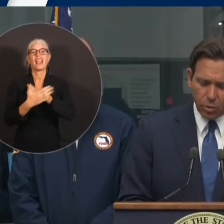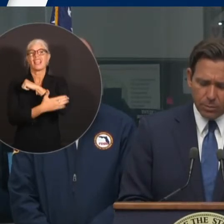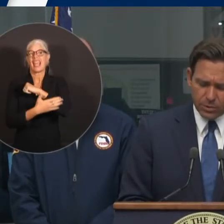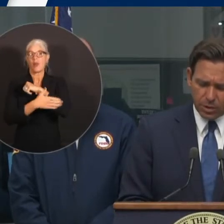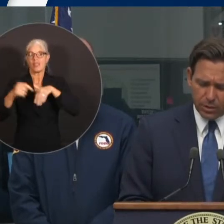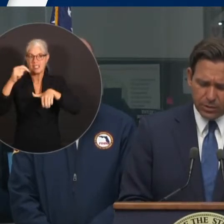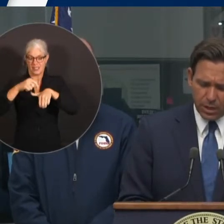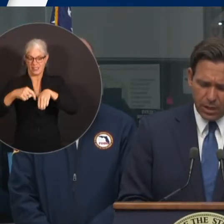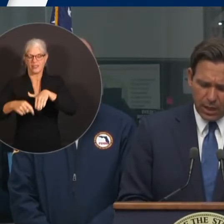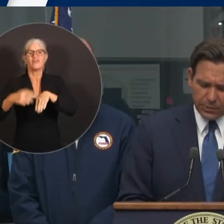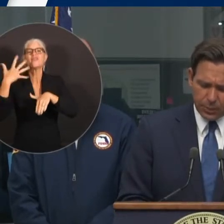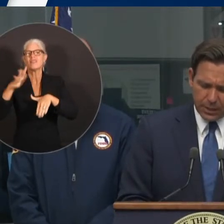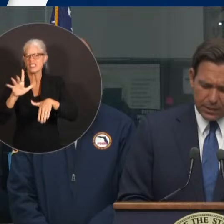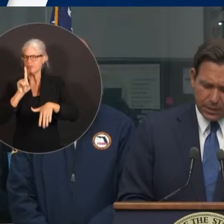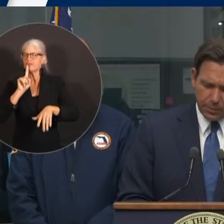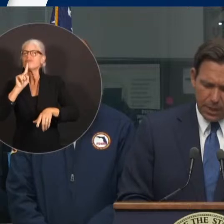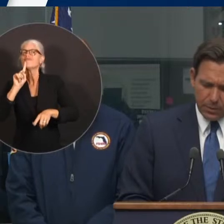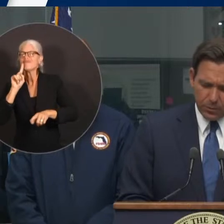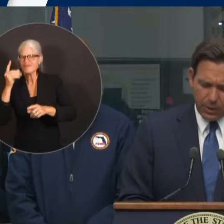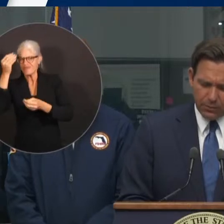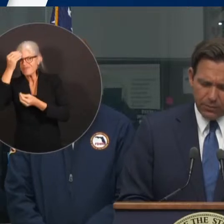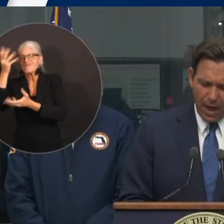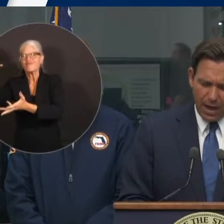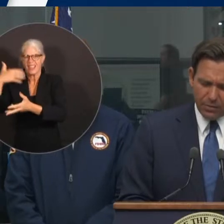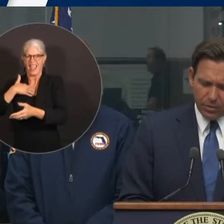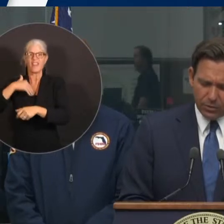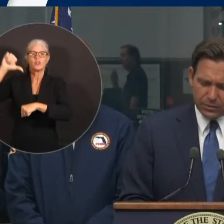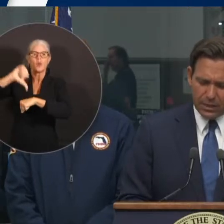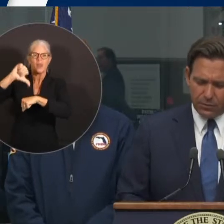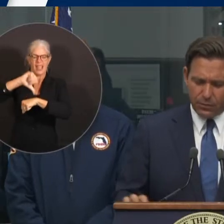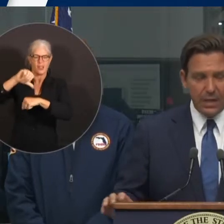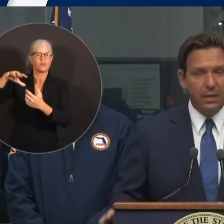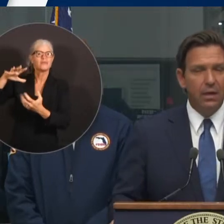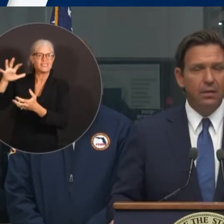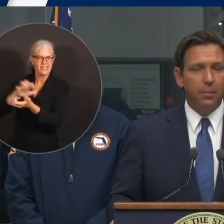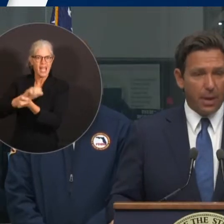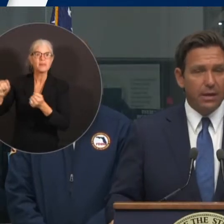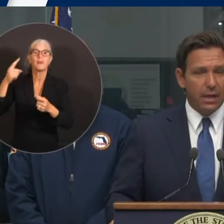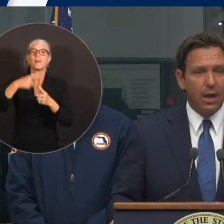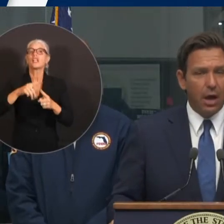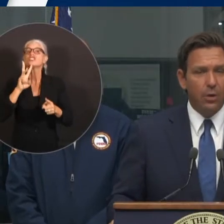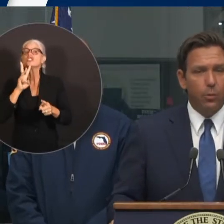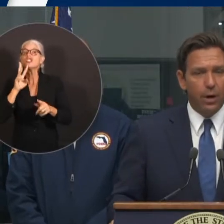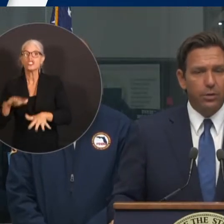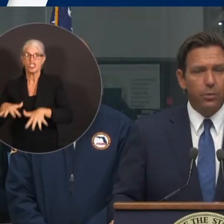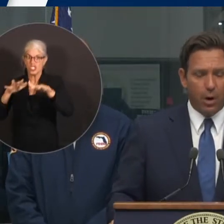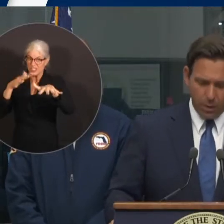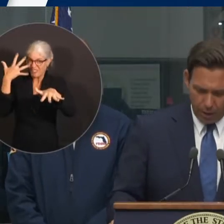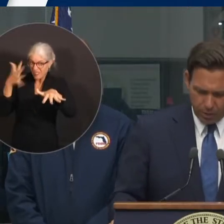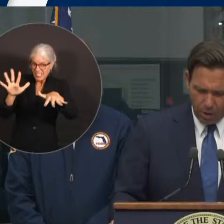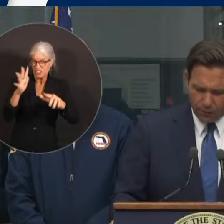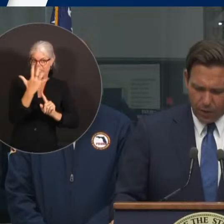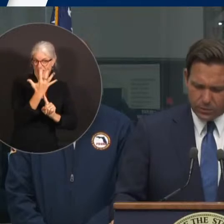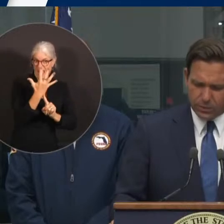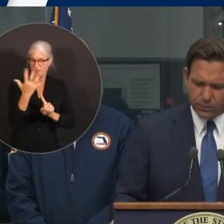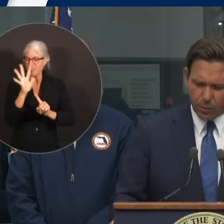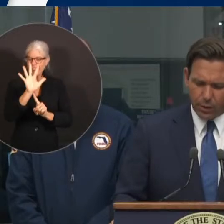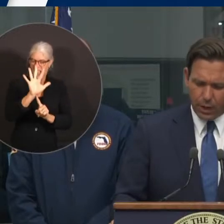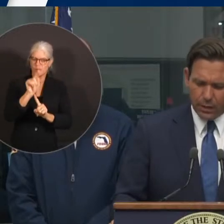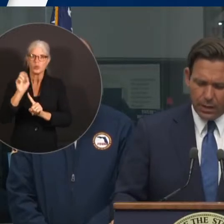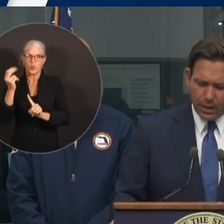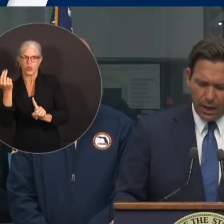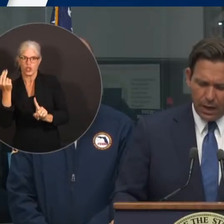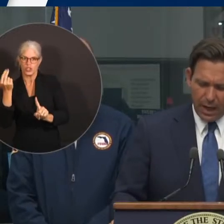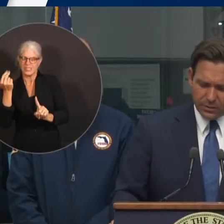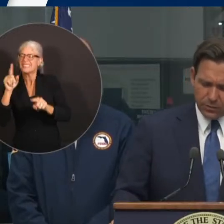Peak storm surge is predicted to be between 5 and 13 feet, depending on where you are on the Gulf Coast of